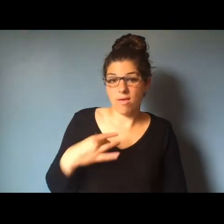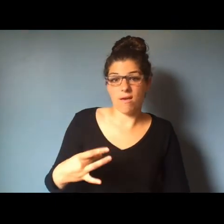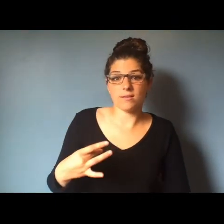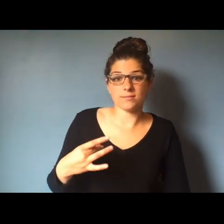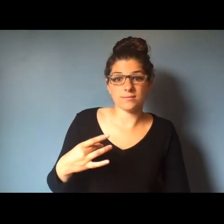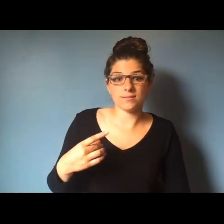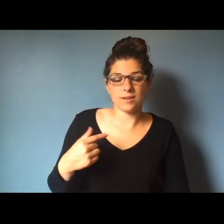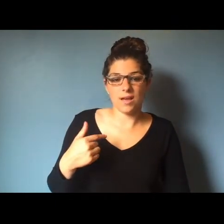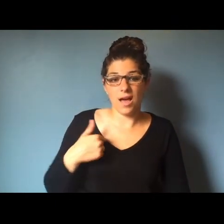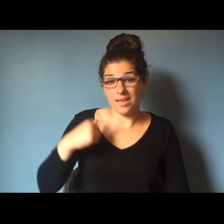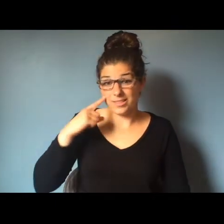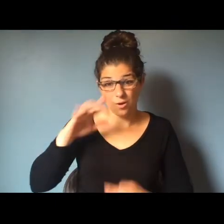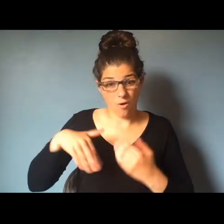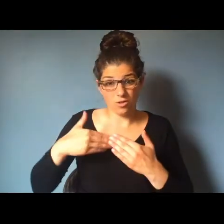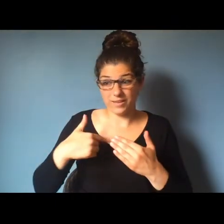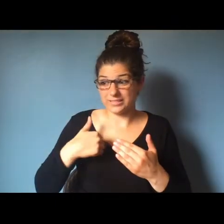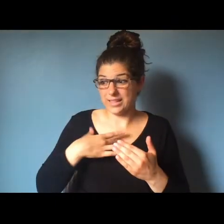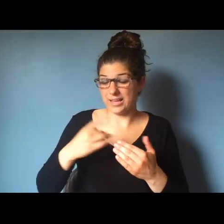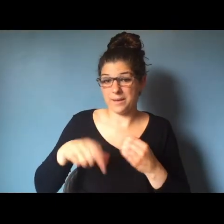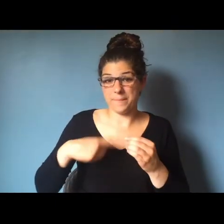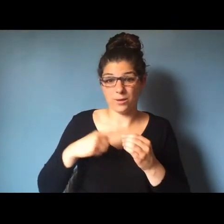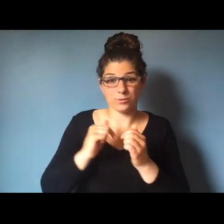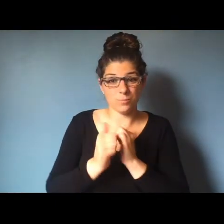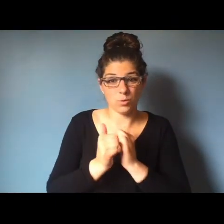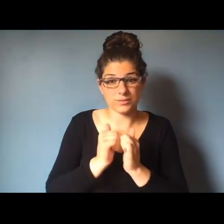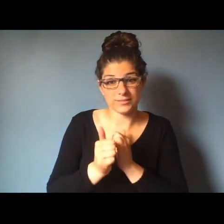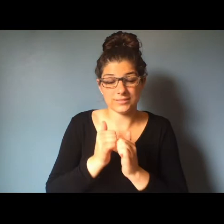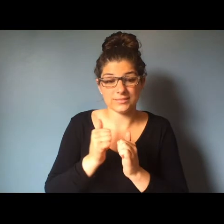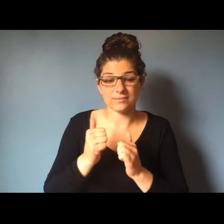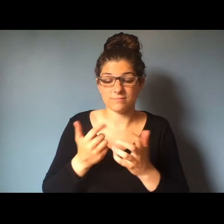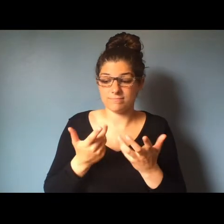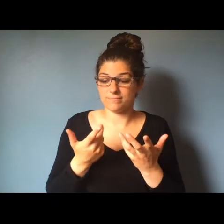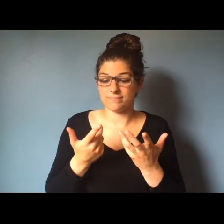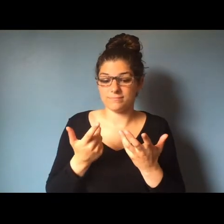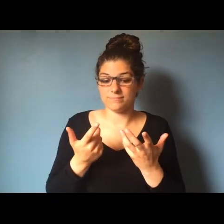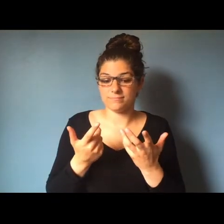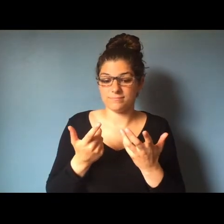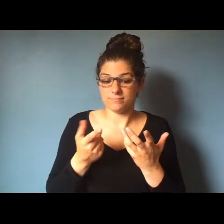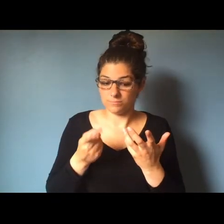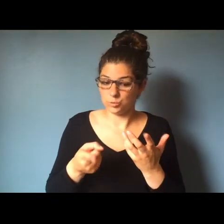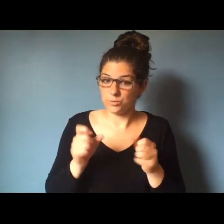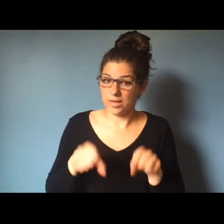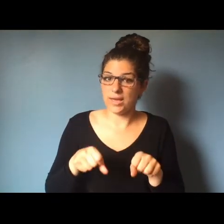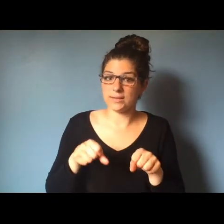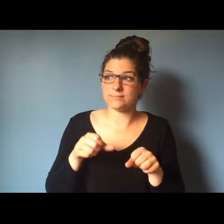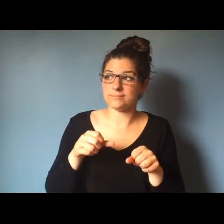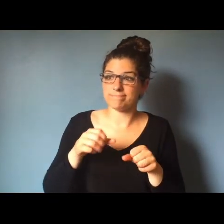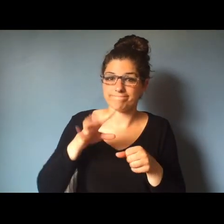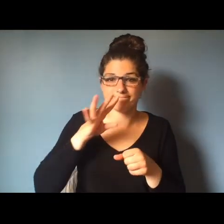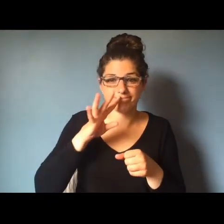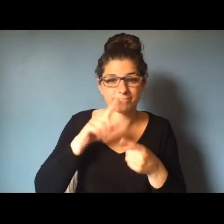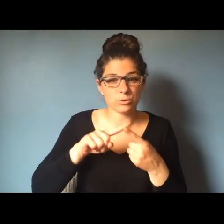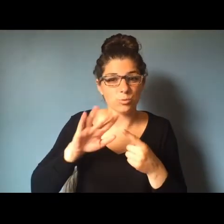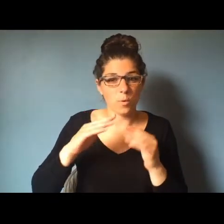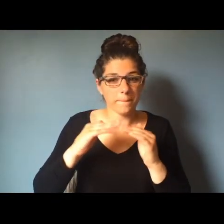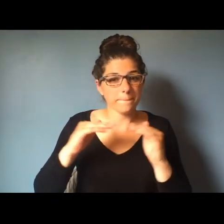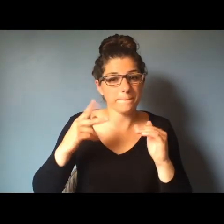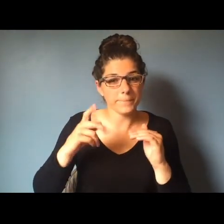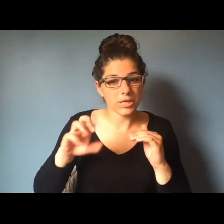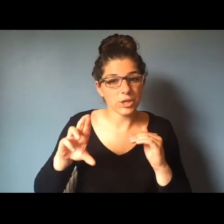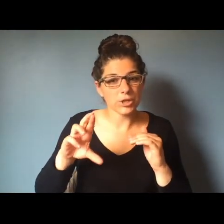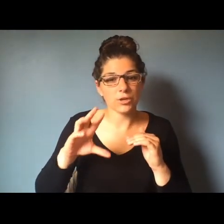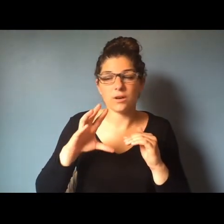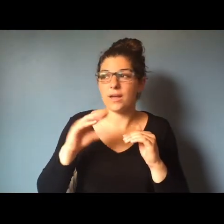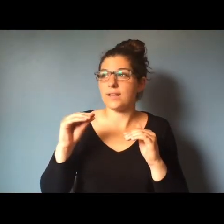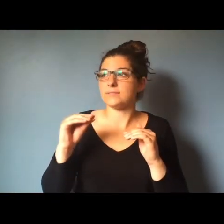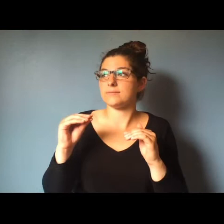I think all of us like about sport is you get to talk to your peers and kind